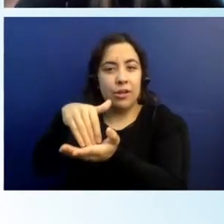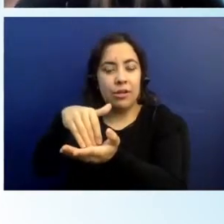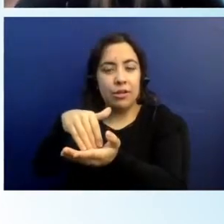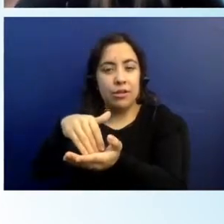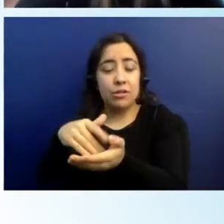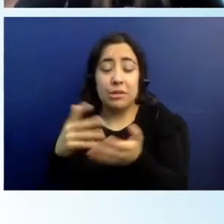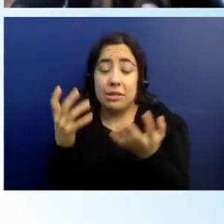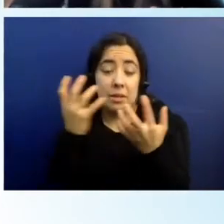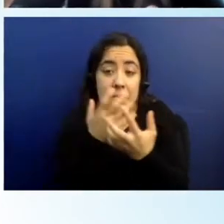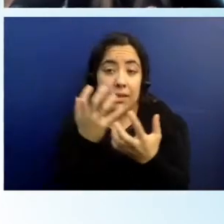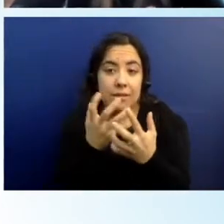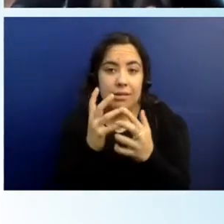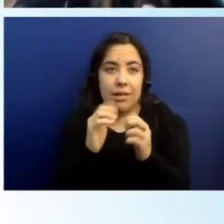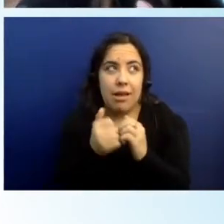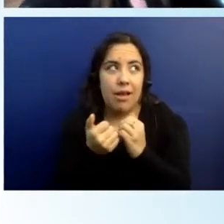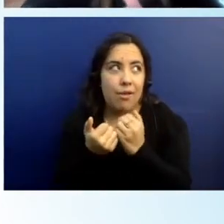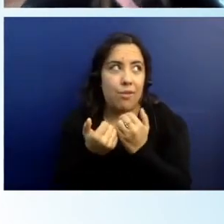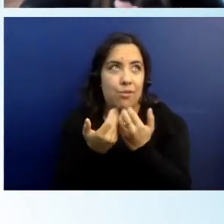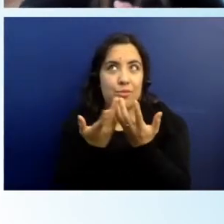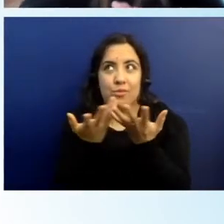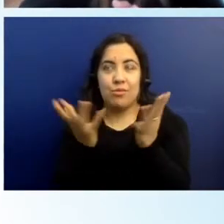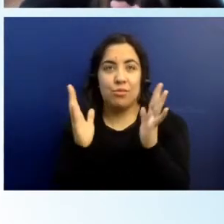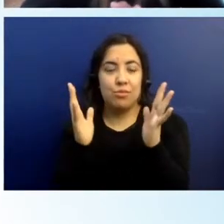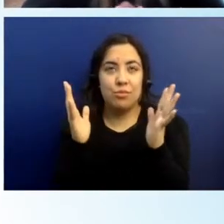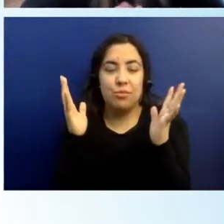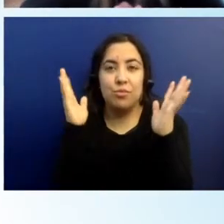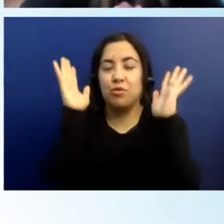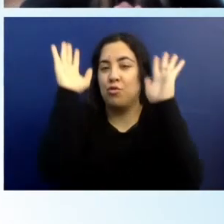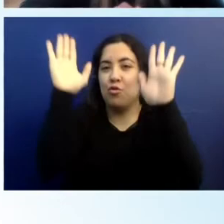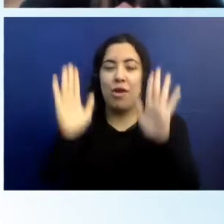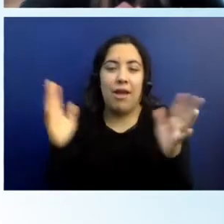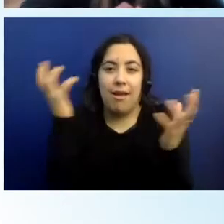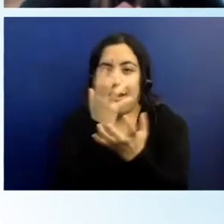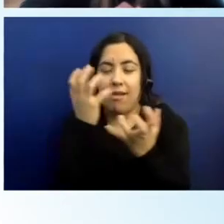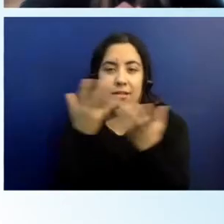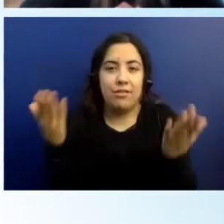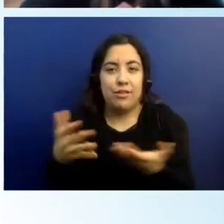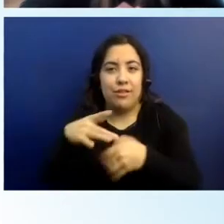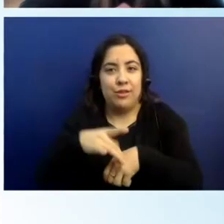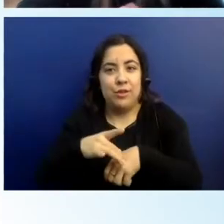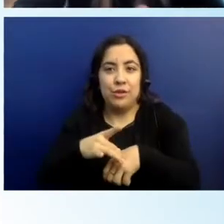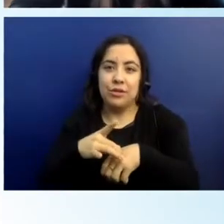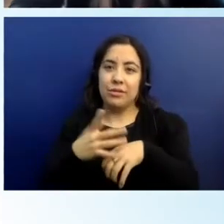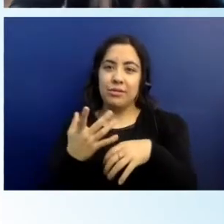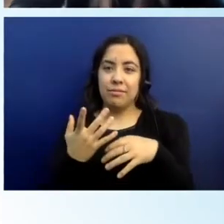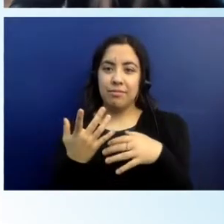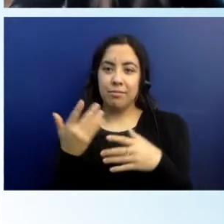earthworks were prior to this state and to the city.